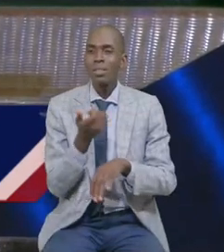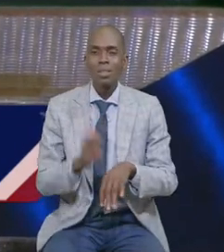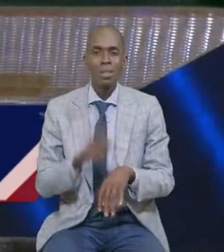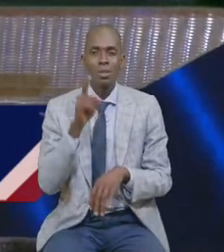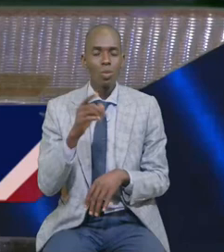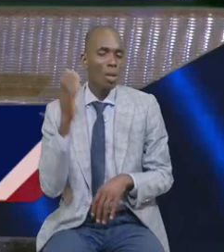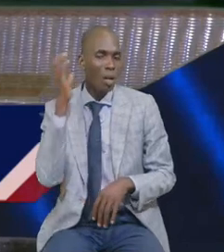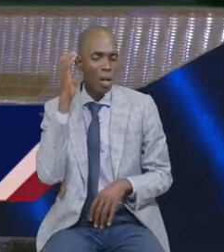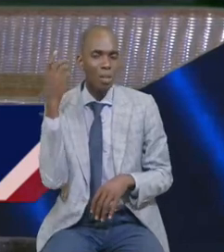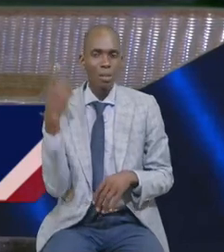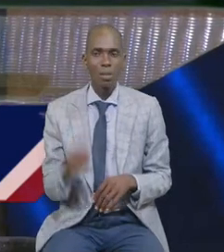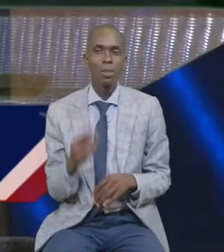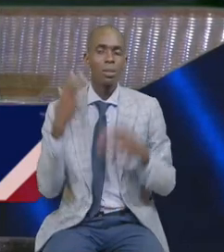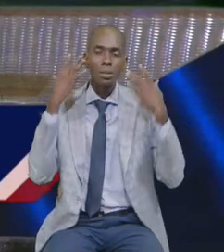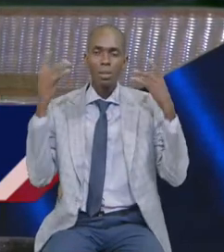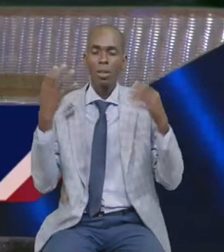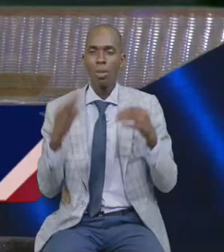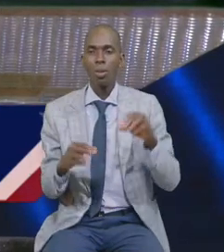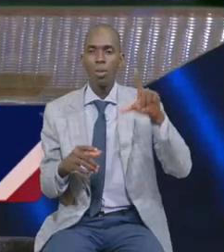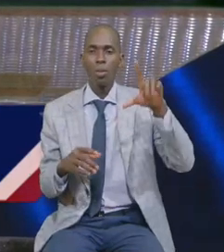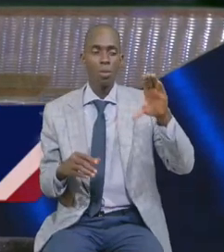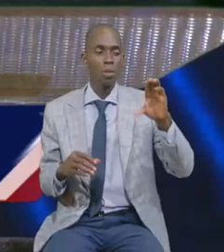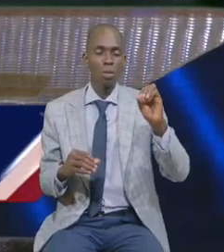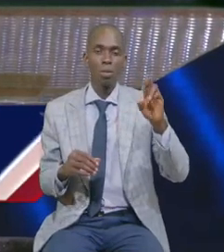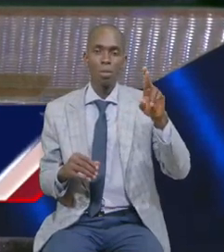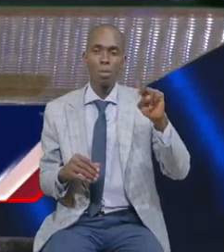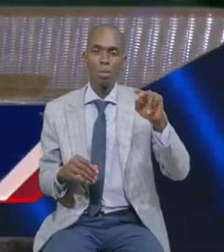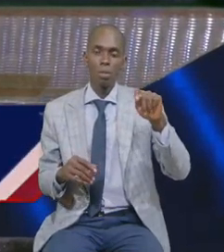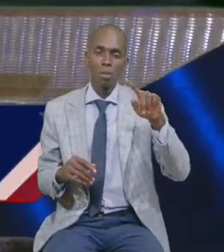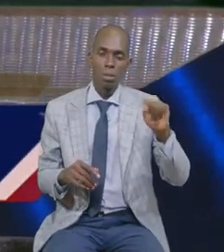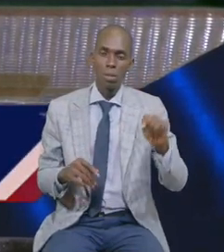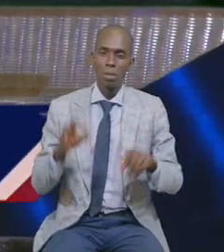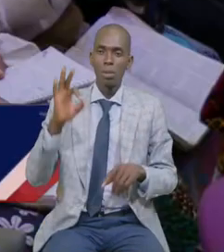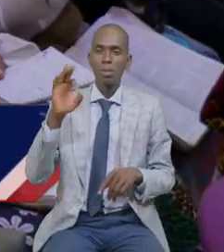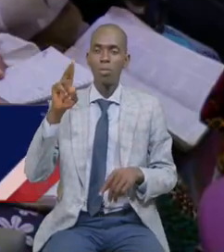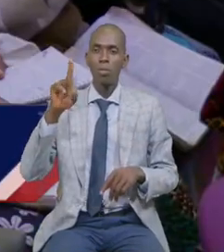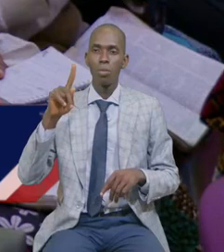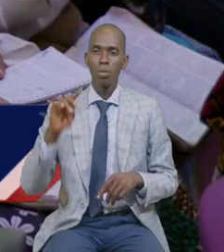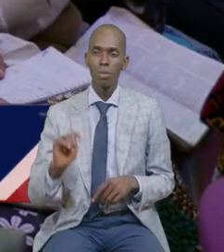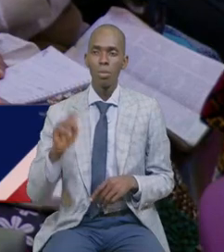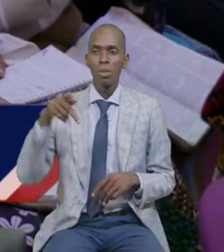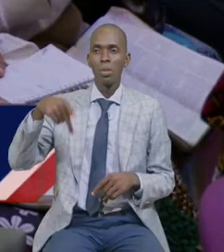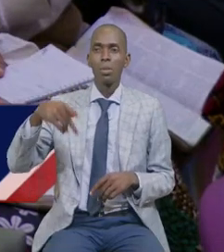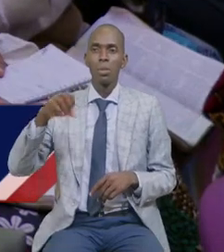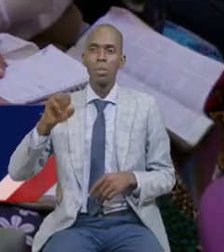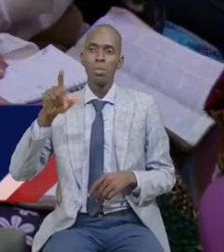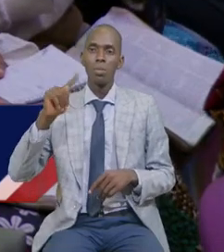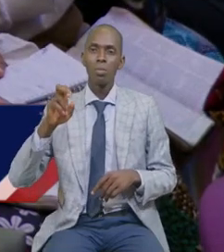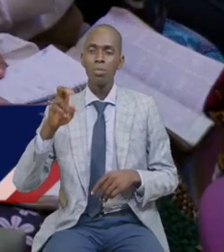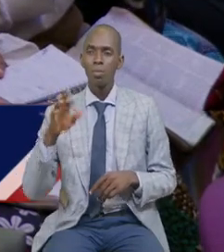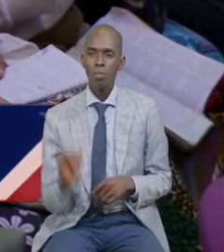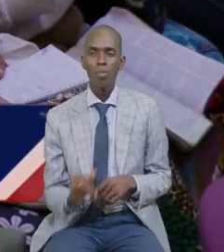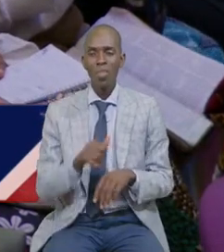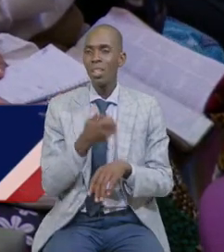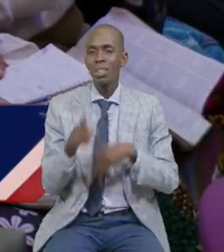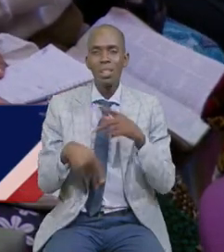cornet, flute, harp, sackbut, psaltery, dulcimer, and all kinds of music, ye fall down